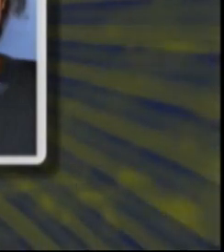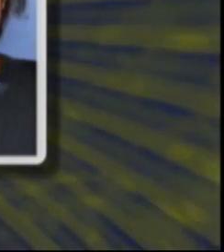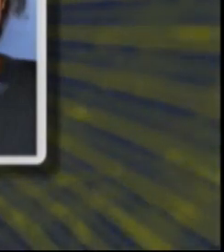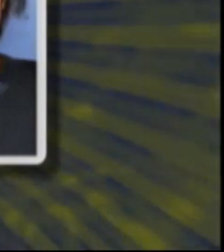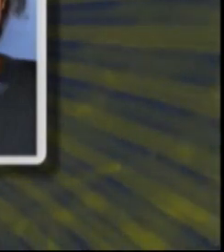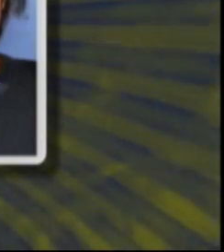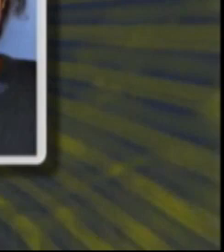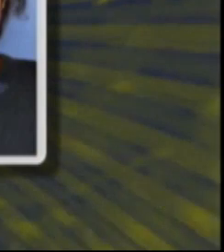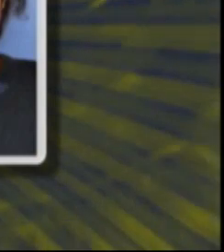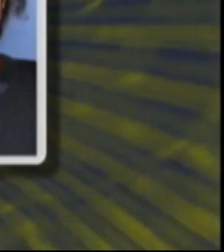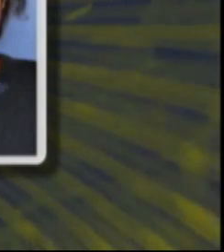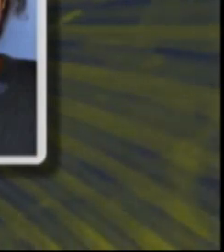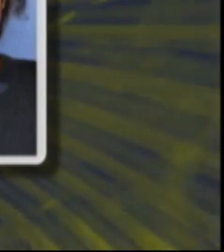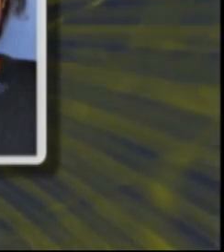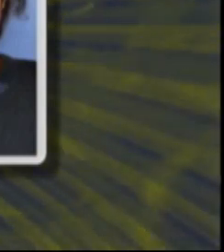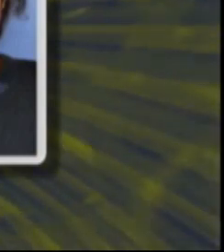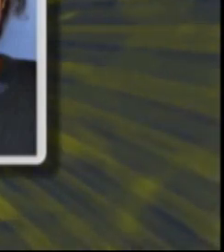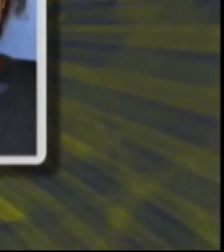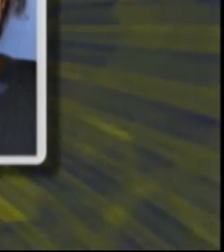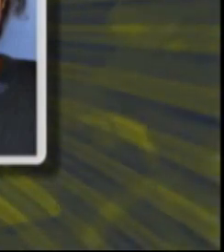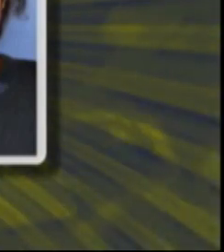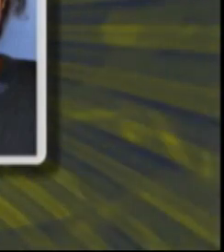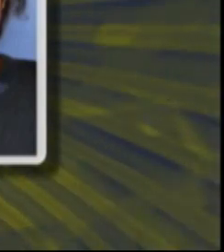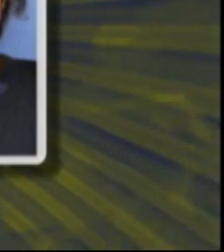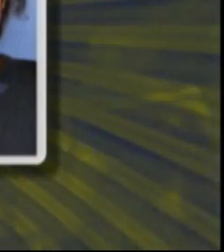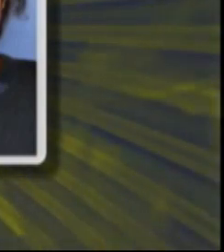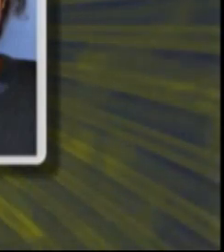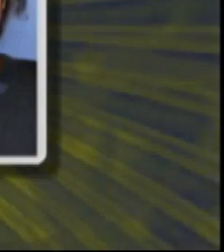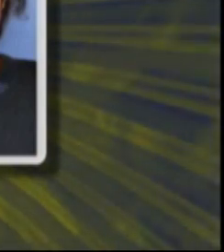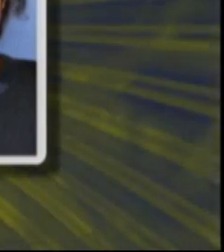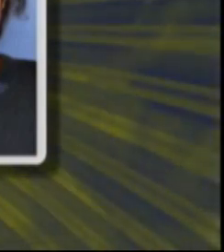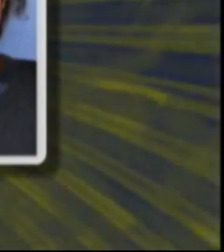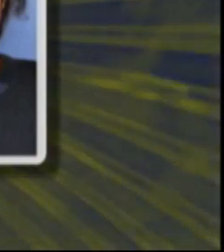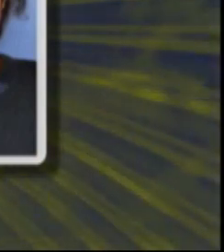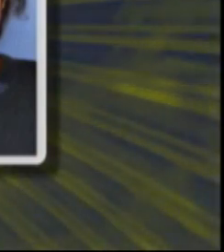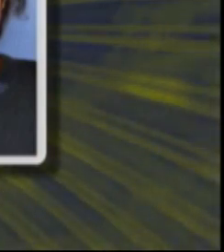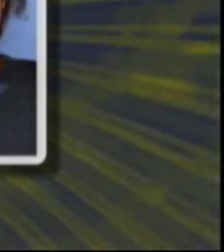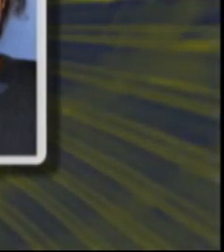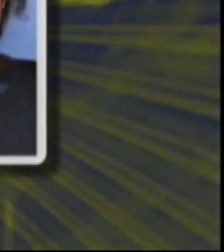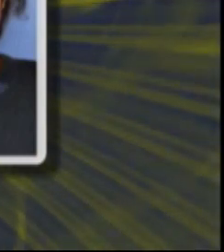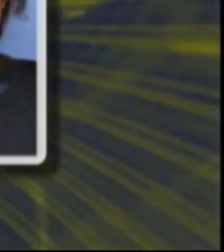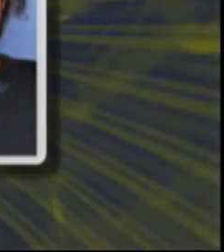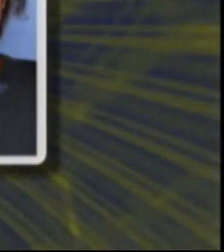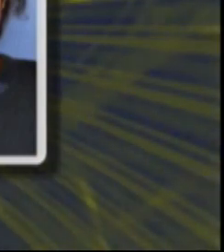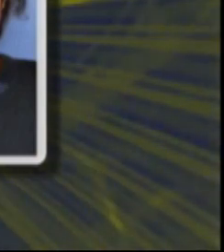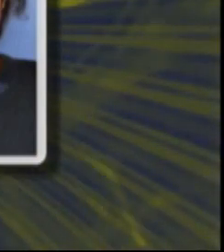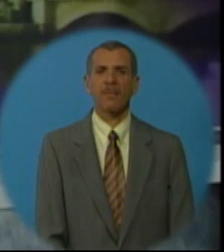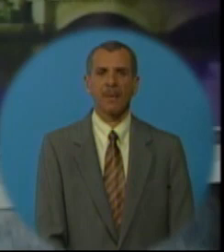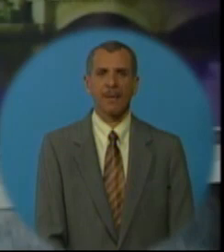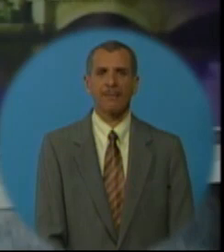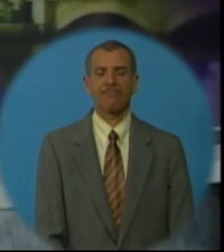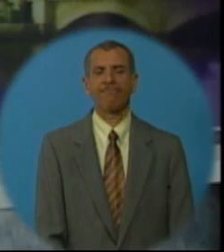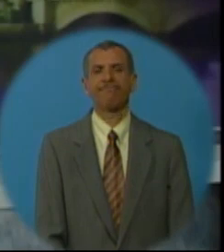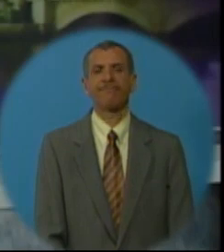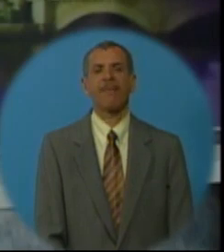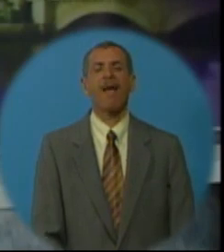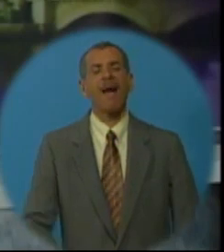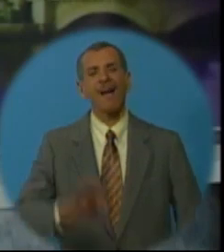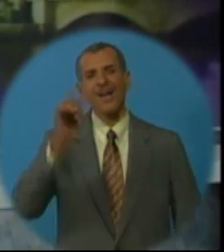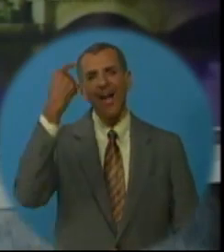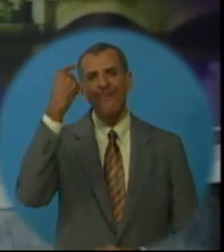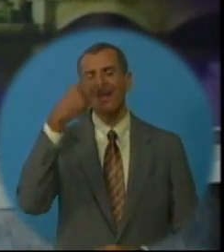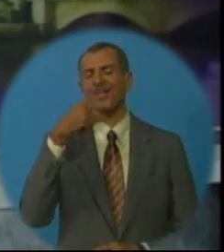$14,813. He pleaded guilty to all charges and was remanded until April the 23rd for sentencing. Government